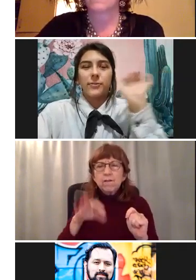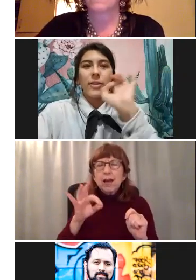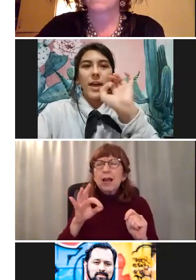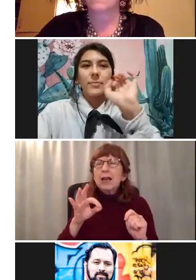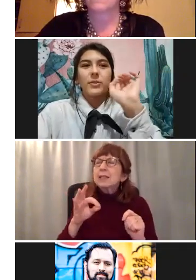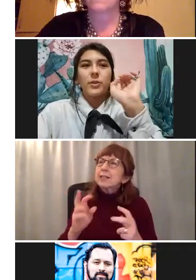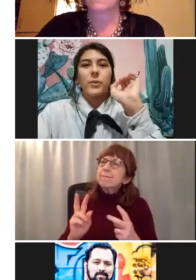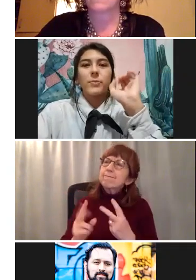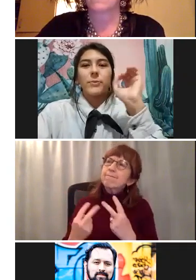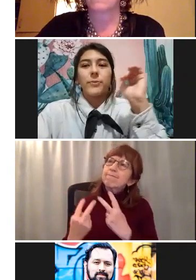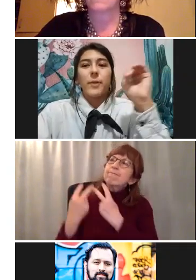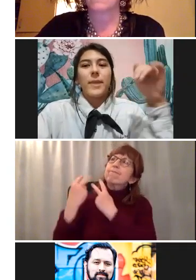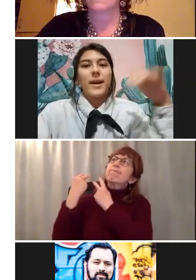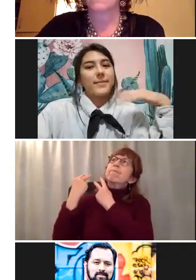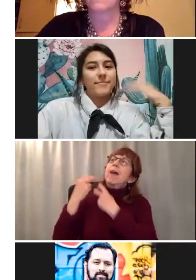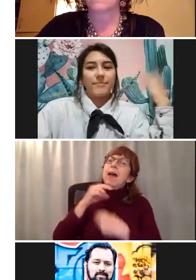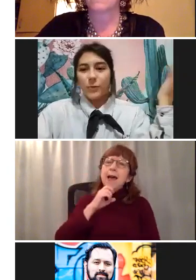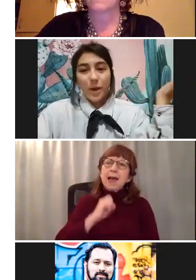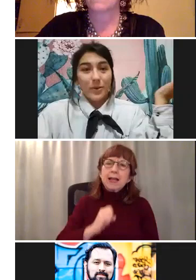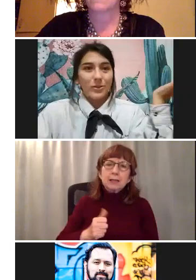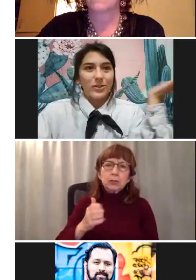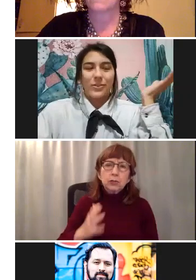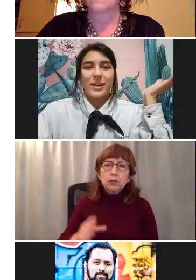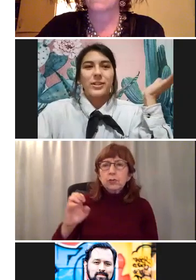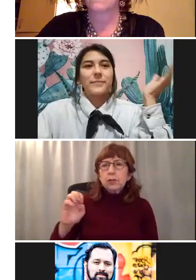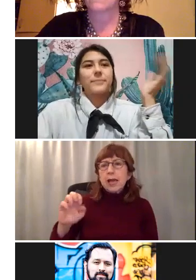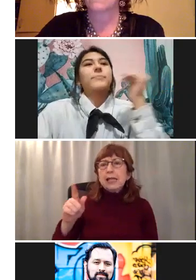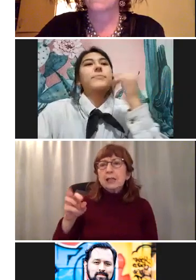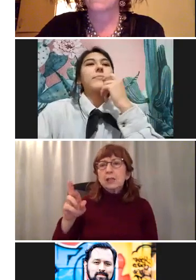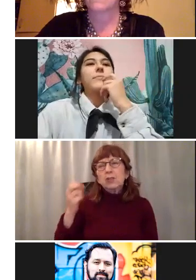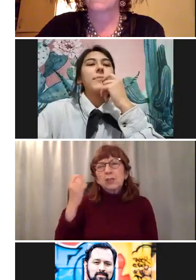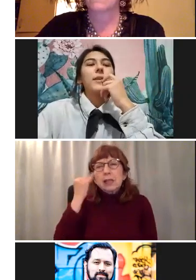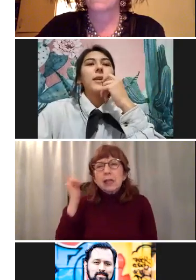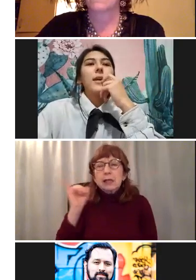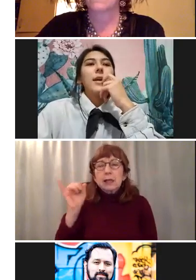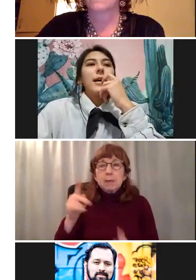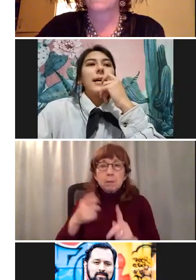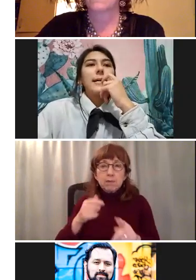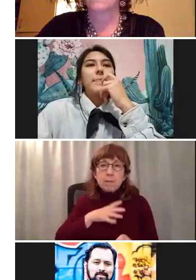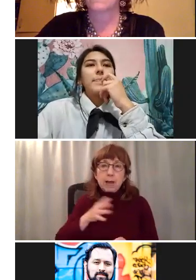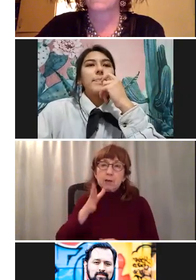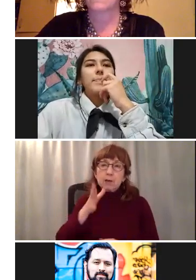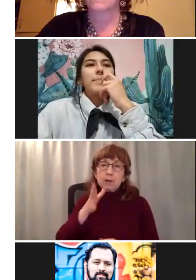elders for them. So people from my grandmother's generation.